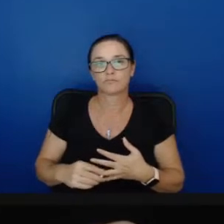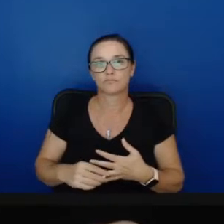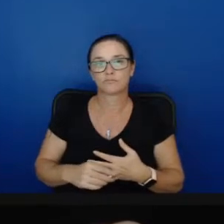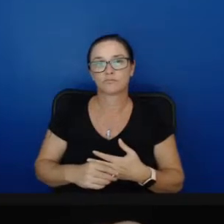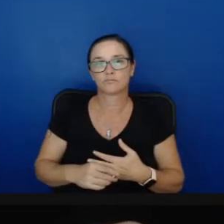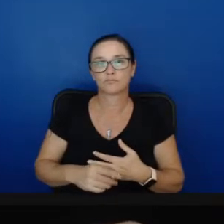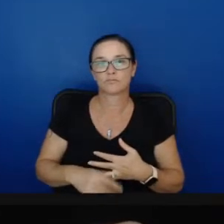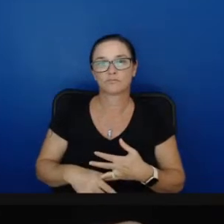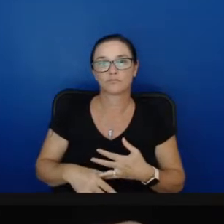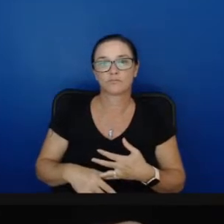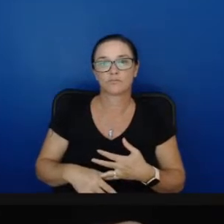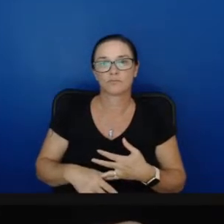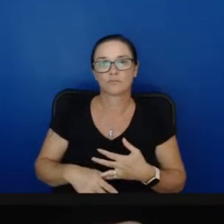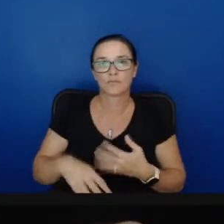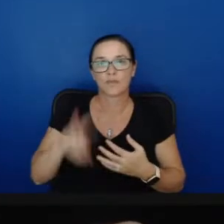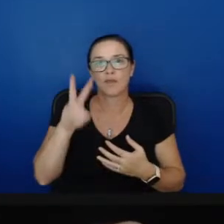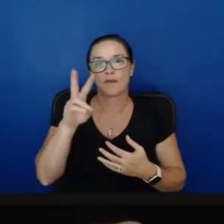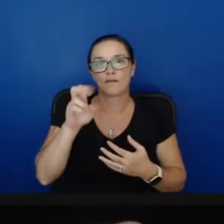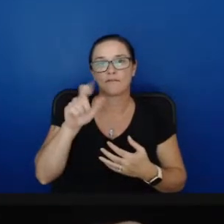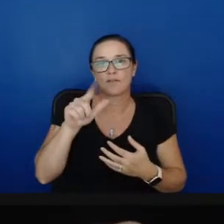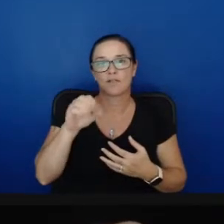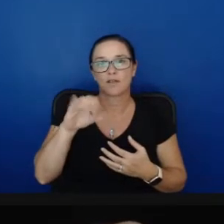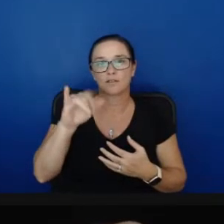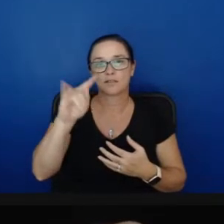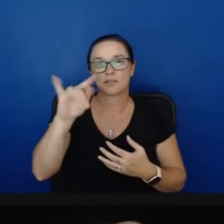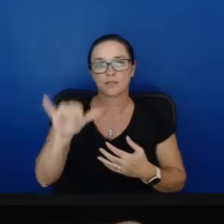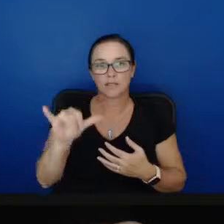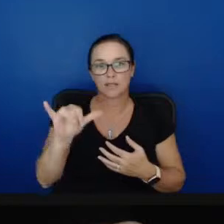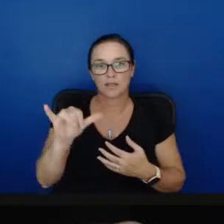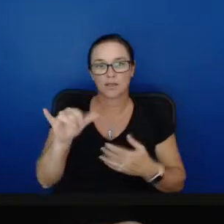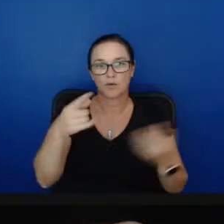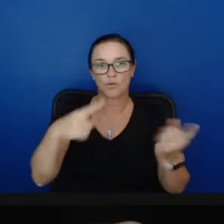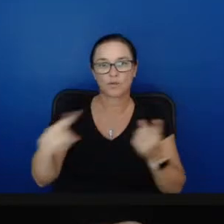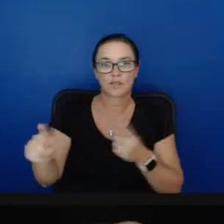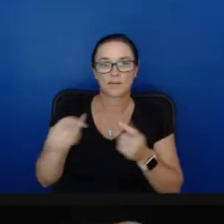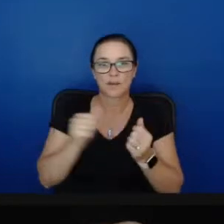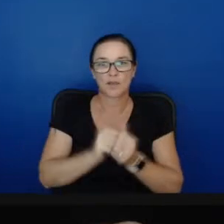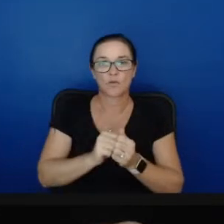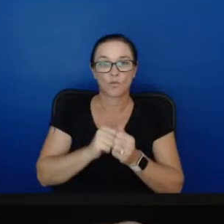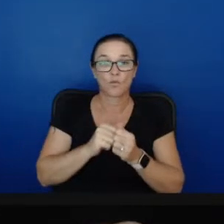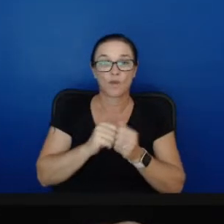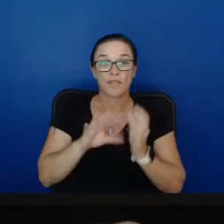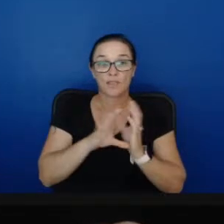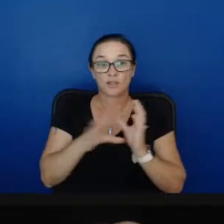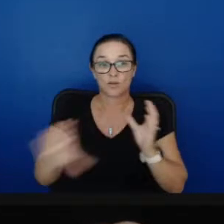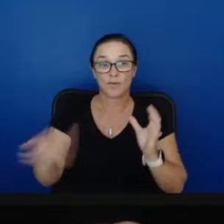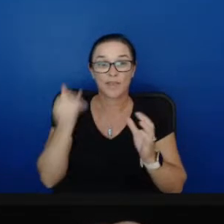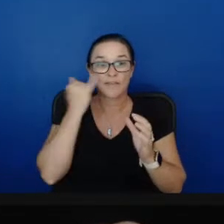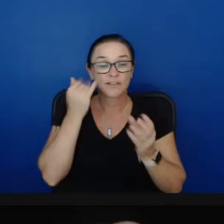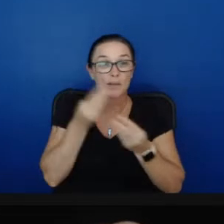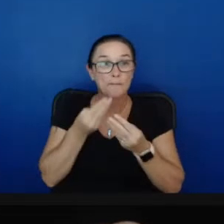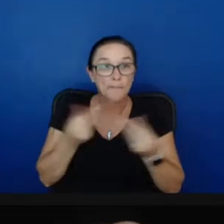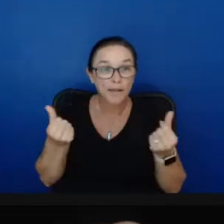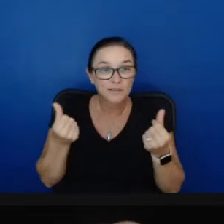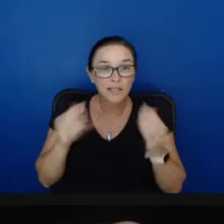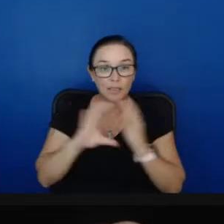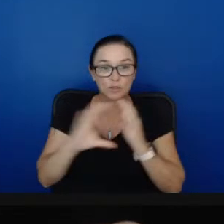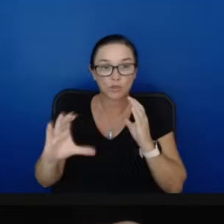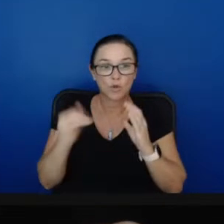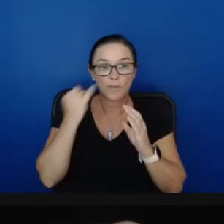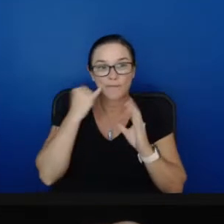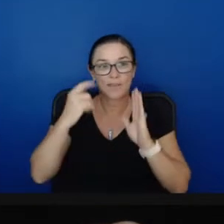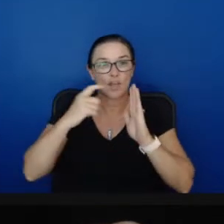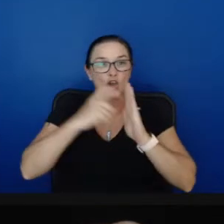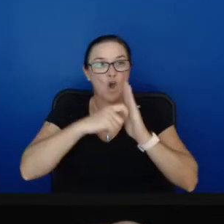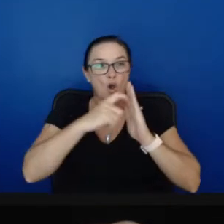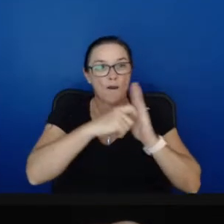velocity of lava. What's happening with lava in lava tubes? Is it melting the tube? Is it carving its way down? Is